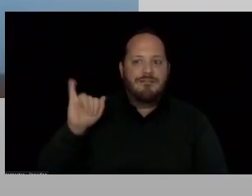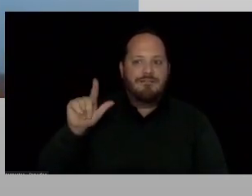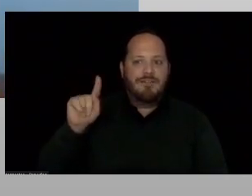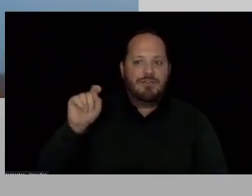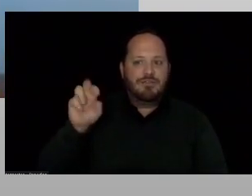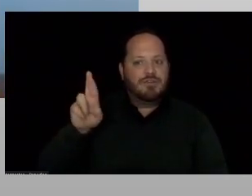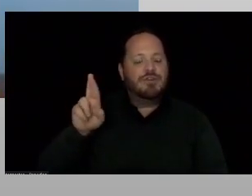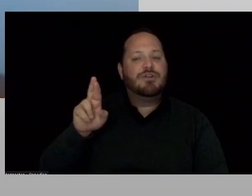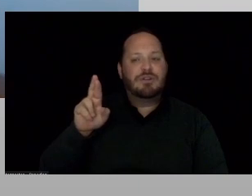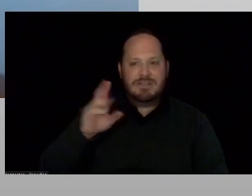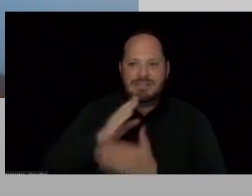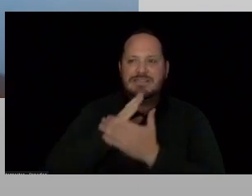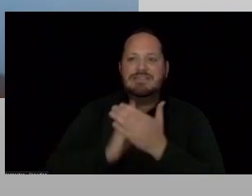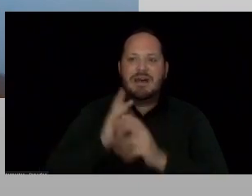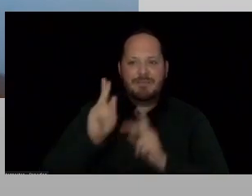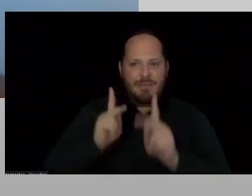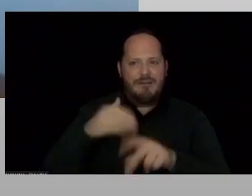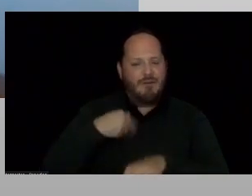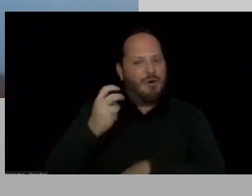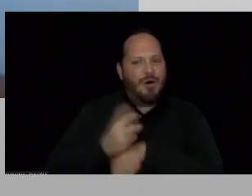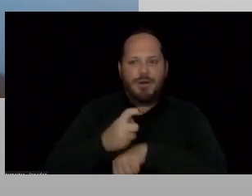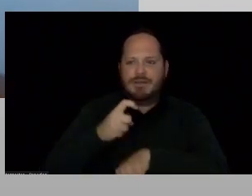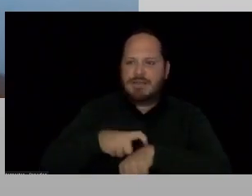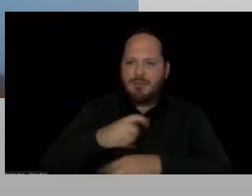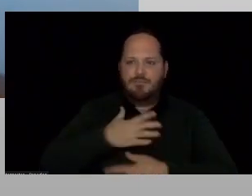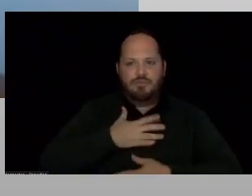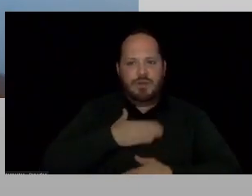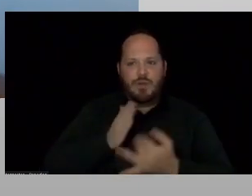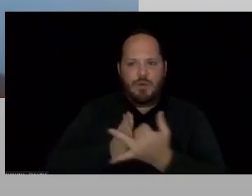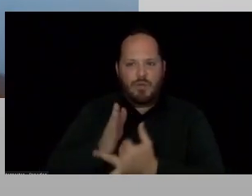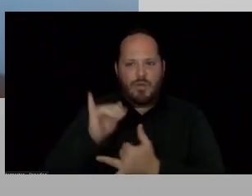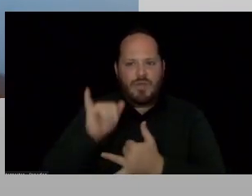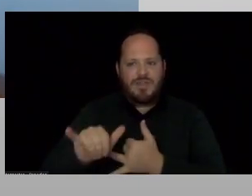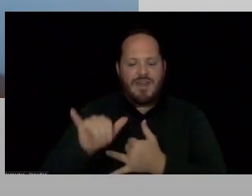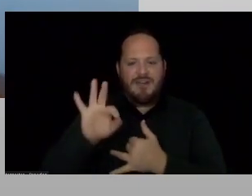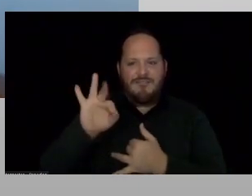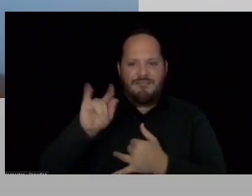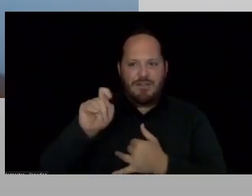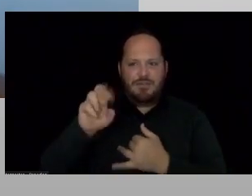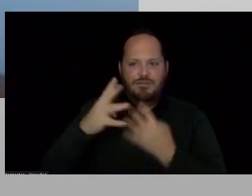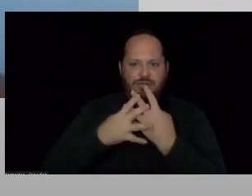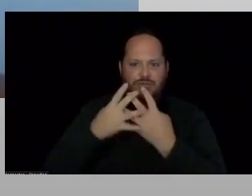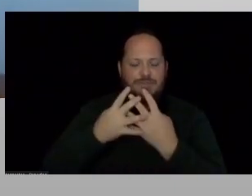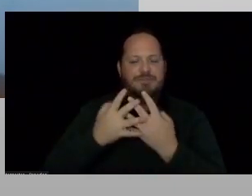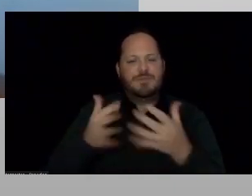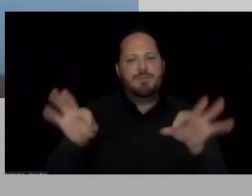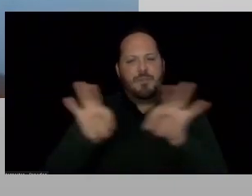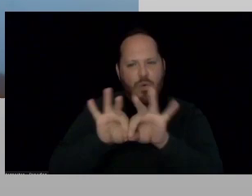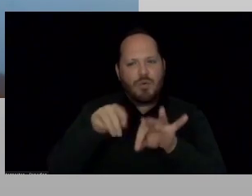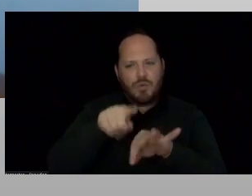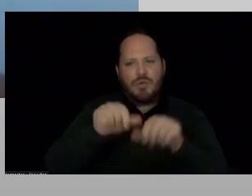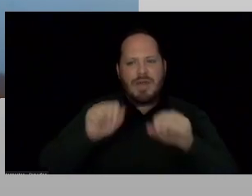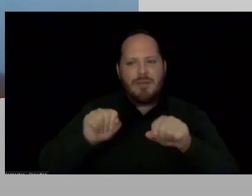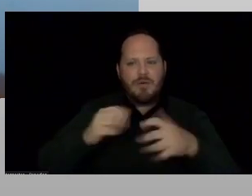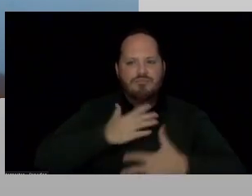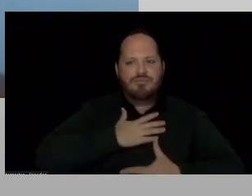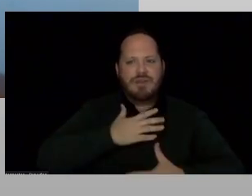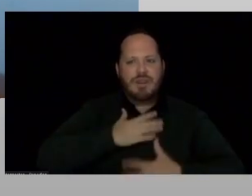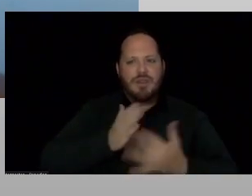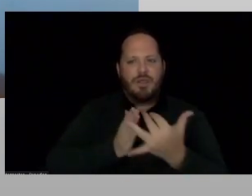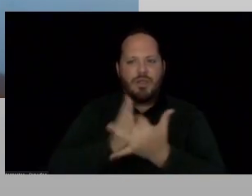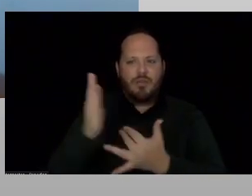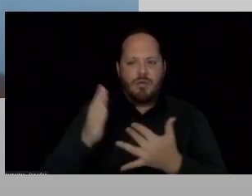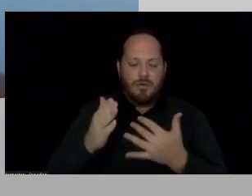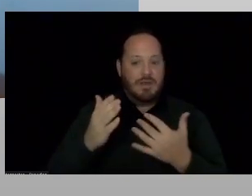do-it-yourself approach. But bottom line is you need to be able to breathe without effort. So any mask that doesn't make this possible is a